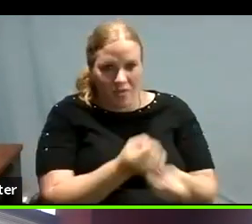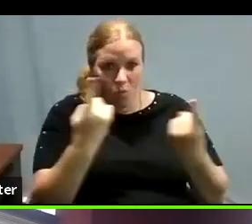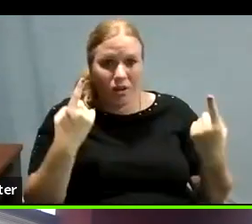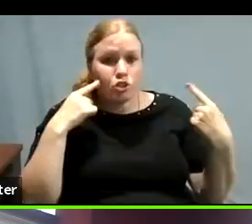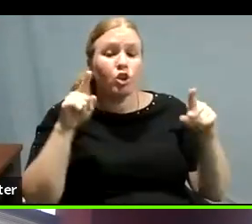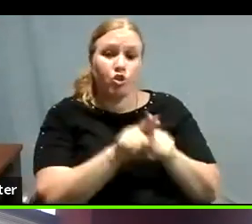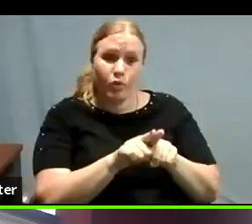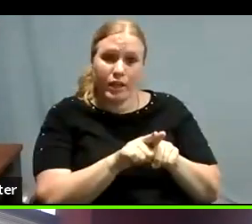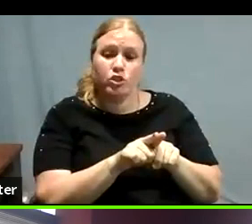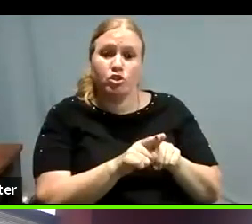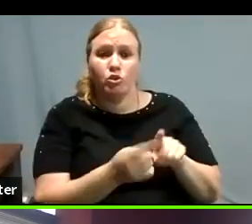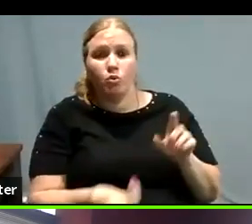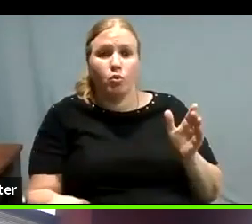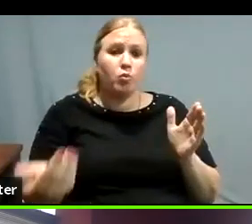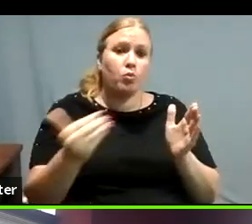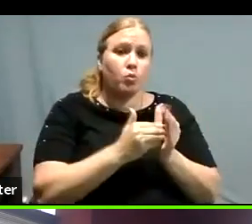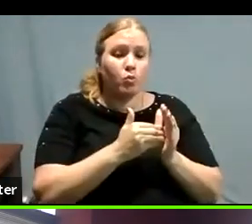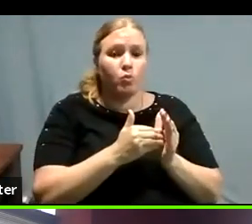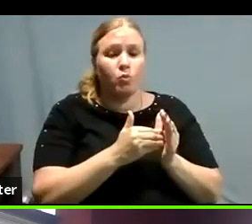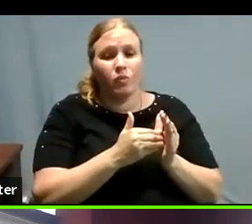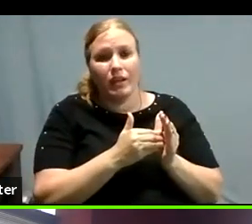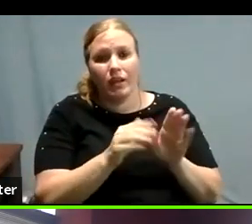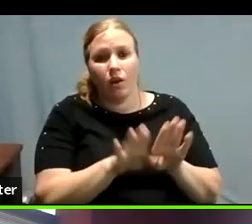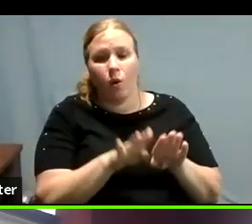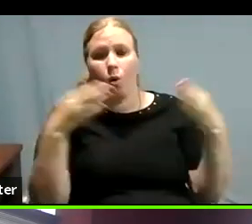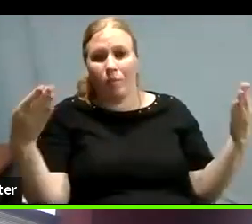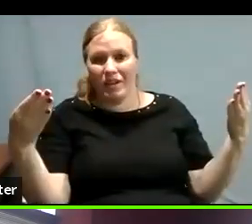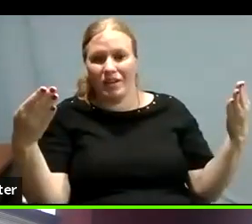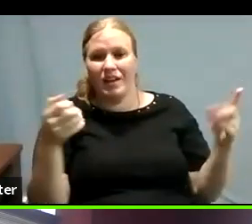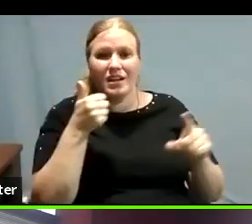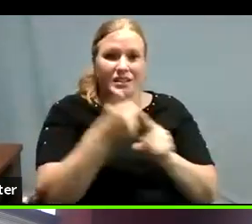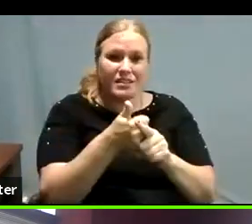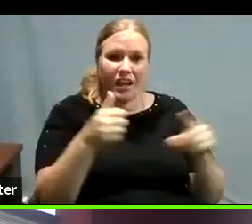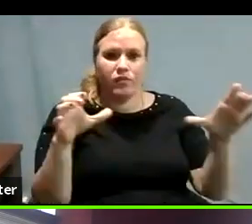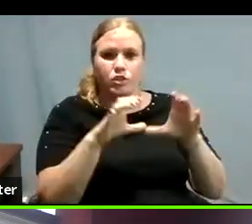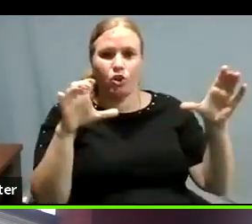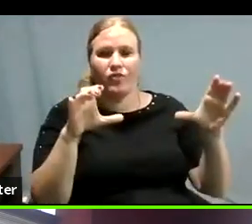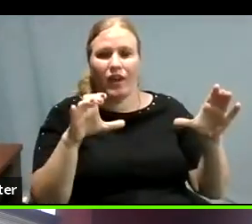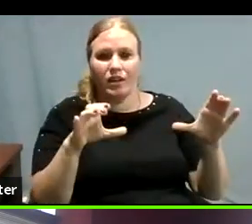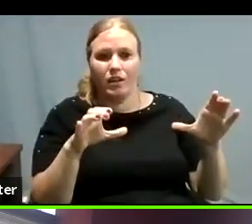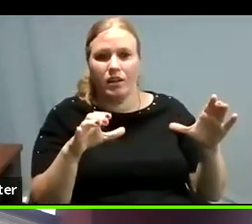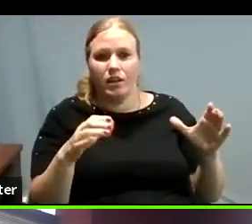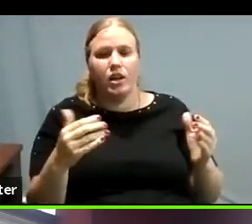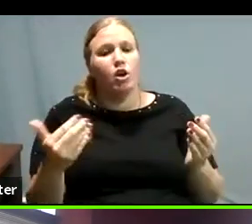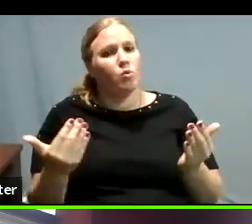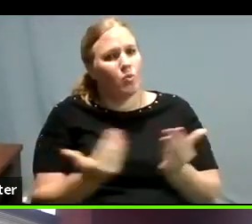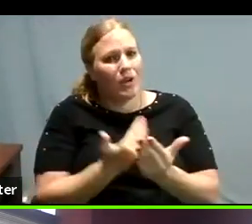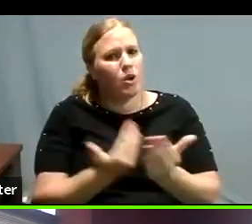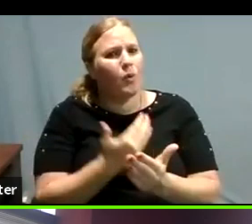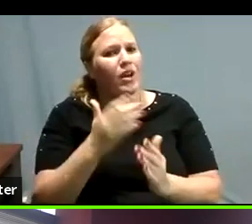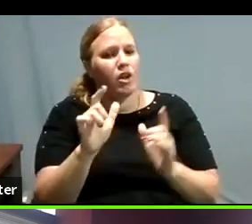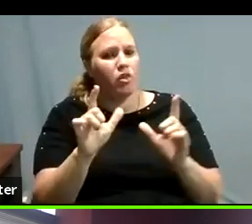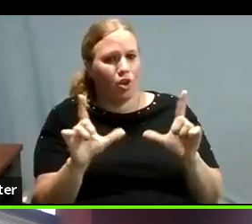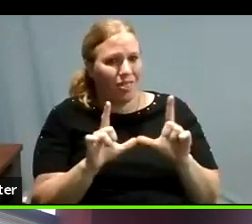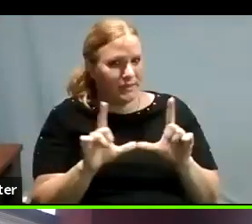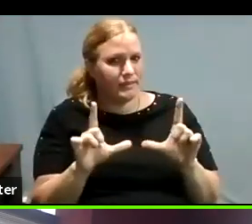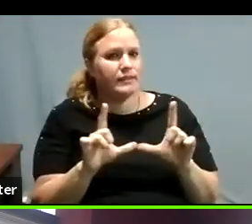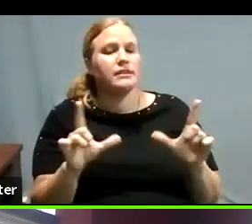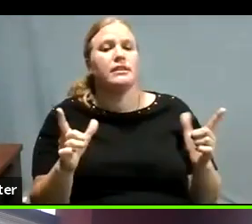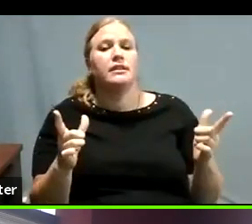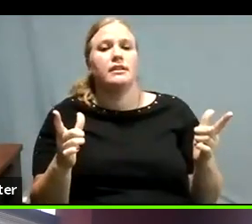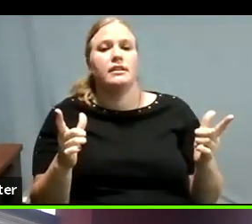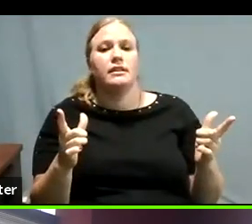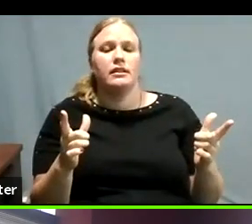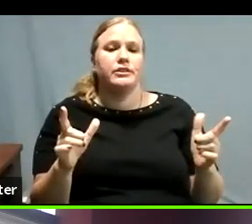and self-certify. And second, they are renewing their licenses. These are not new establishments. And so just